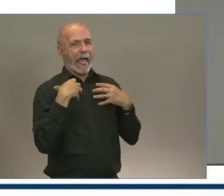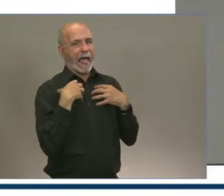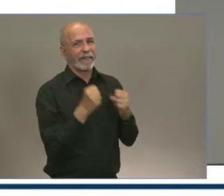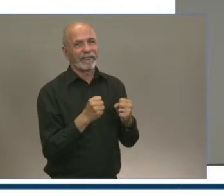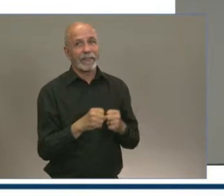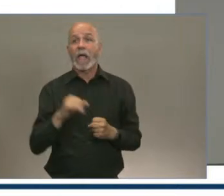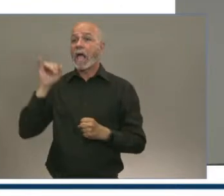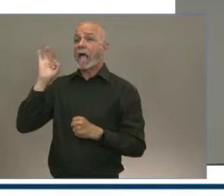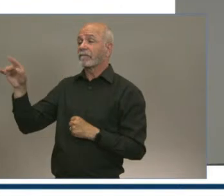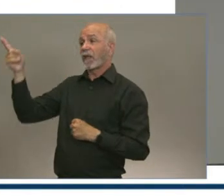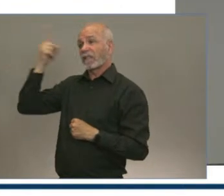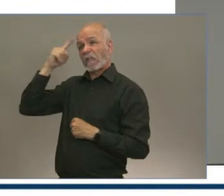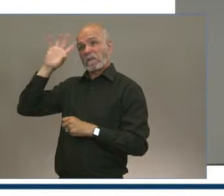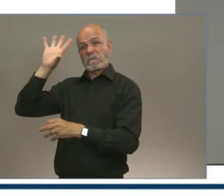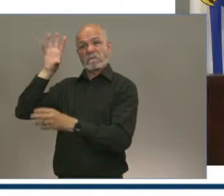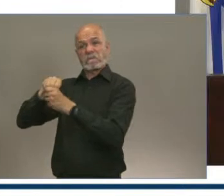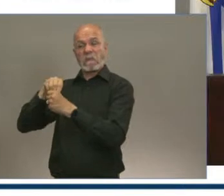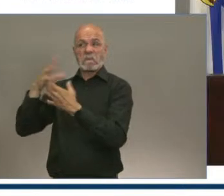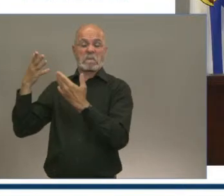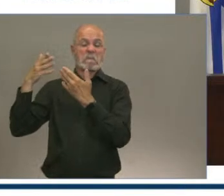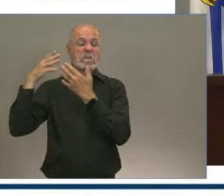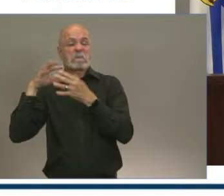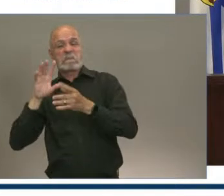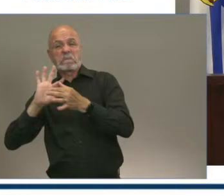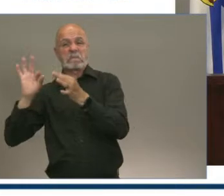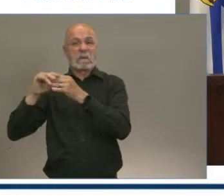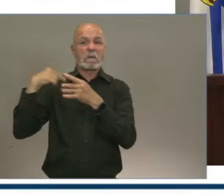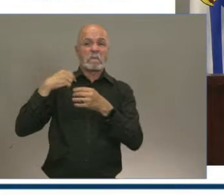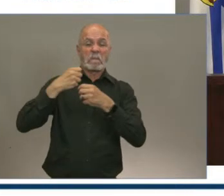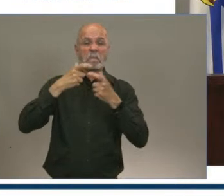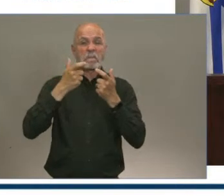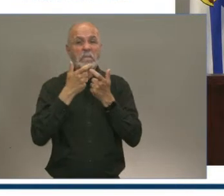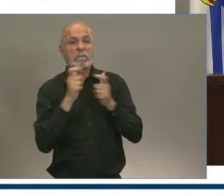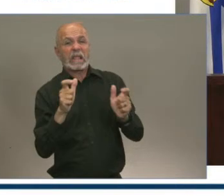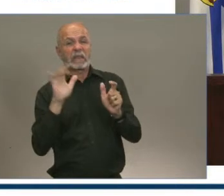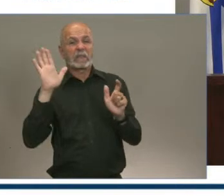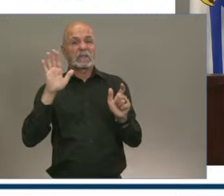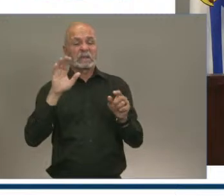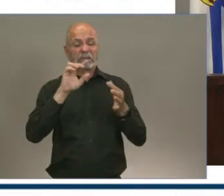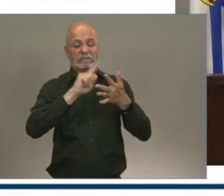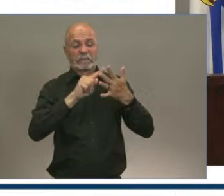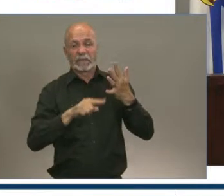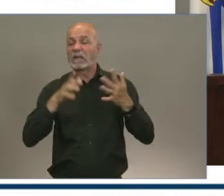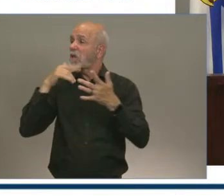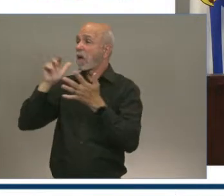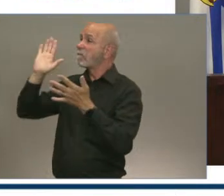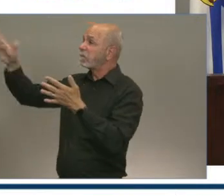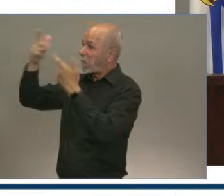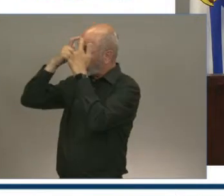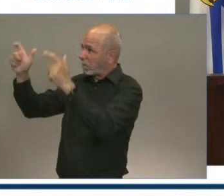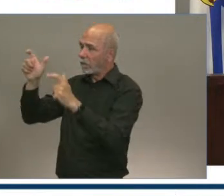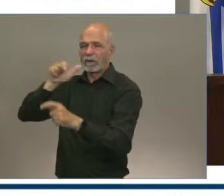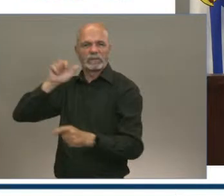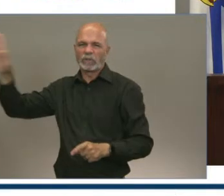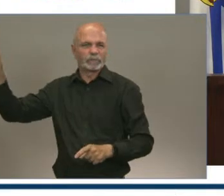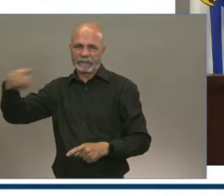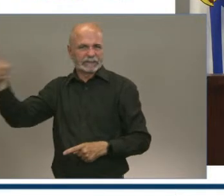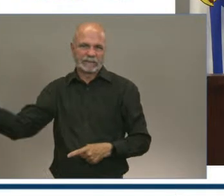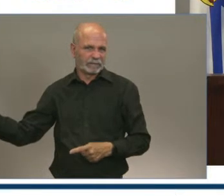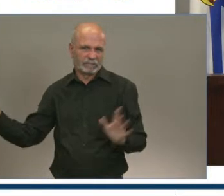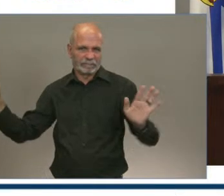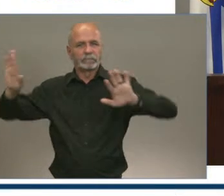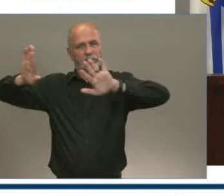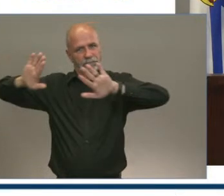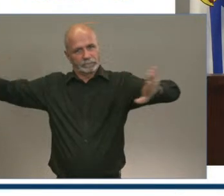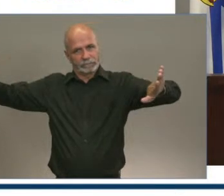medicine. Next, we'll go to the coast and Victoria Walton. Go ahead, Victoria. Thanks. I guess this is a